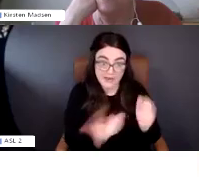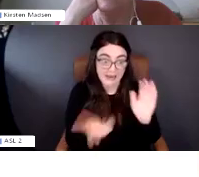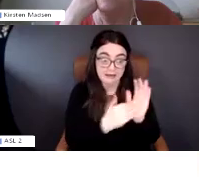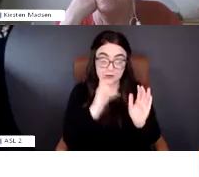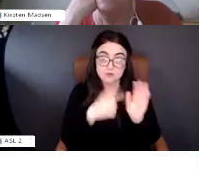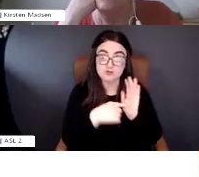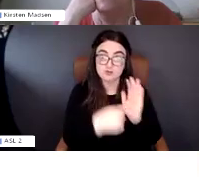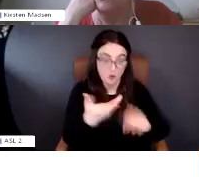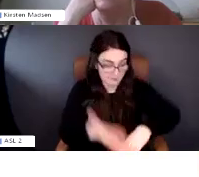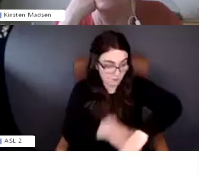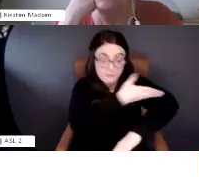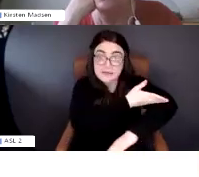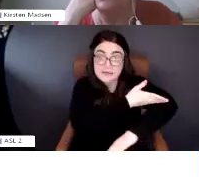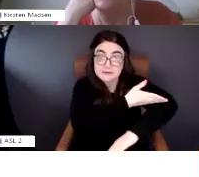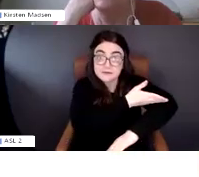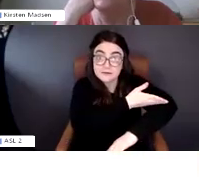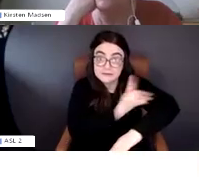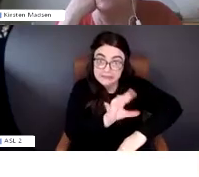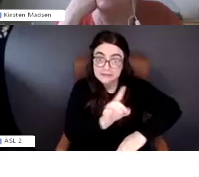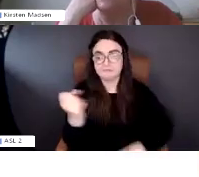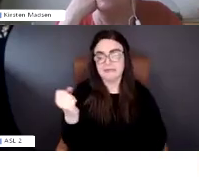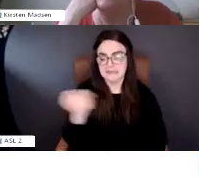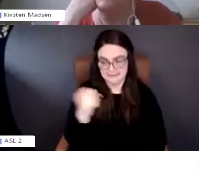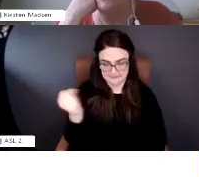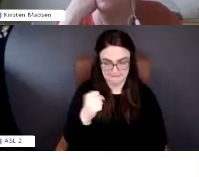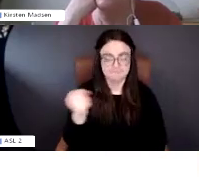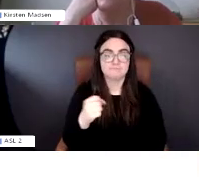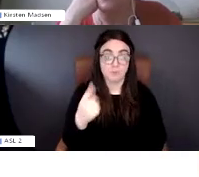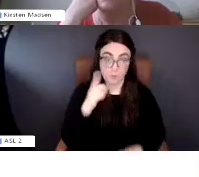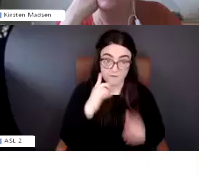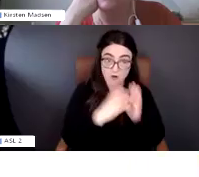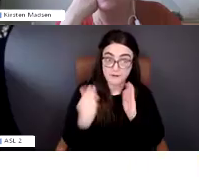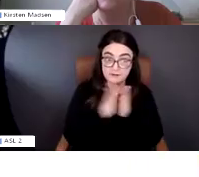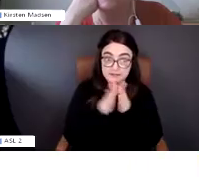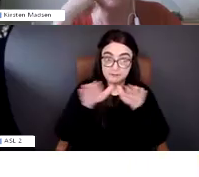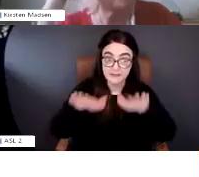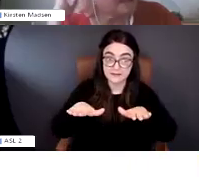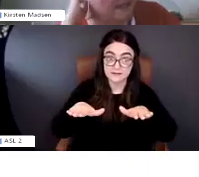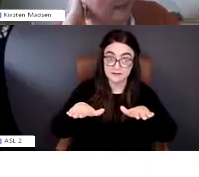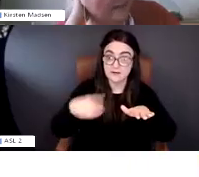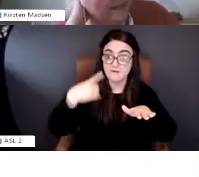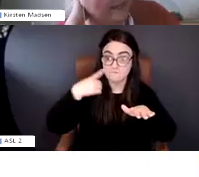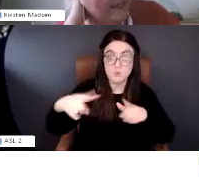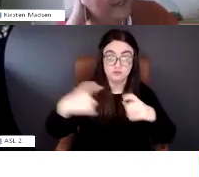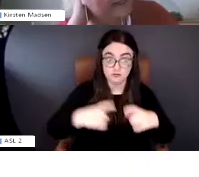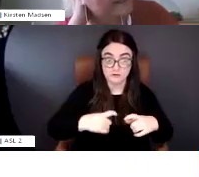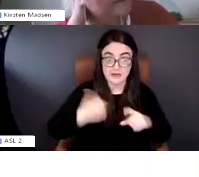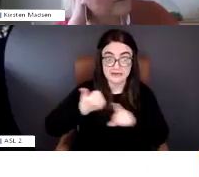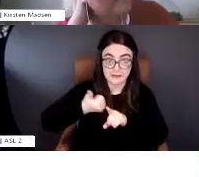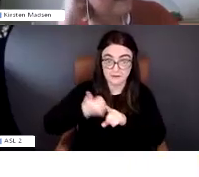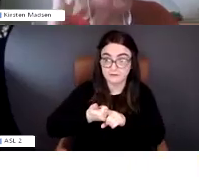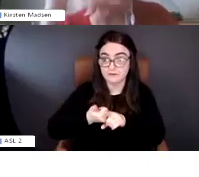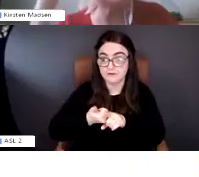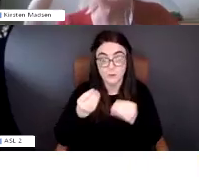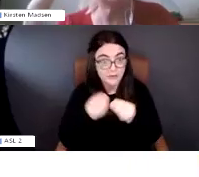we are doing the Yes. new toolkit. And I will tell you too, so we do have a copy in the templates with regard to the survey. And